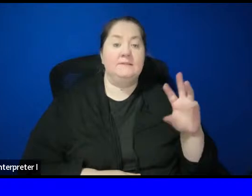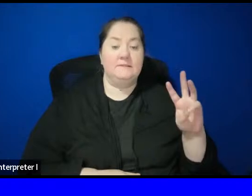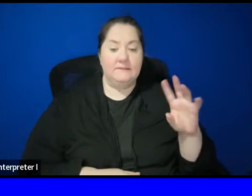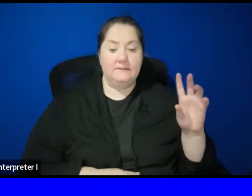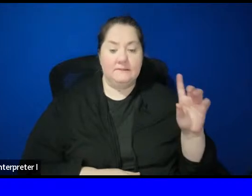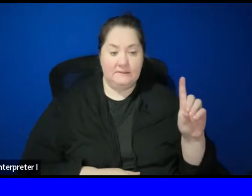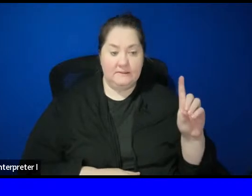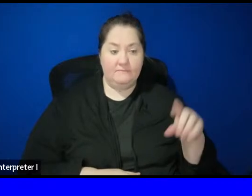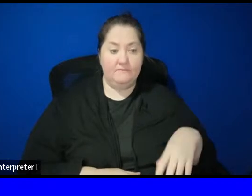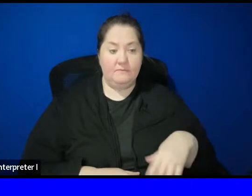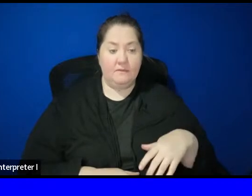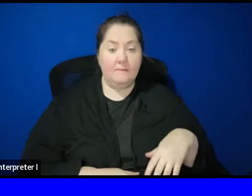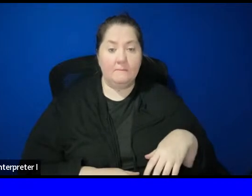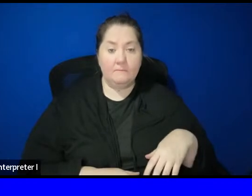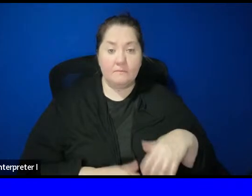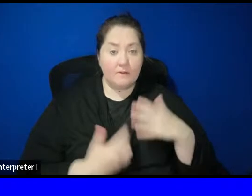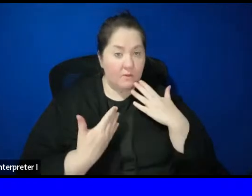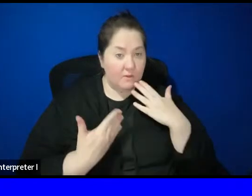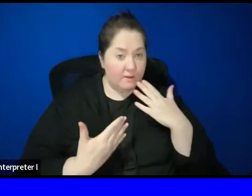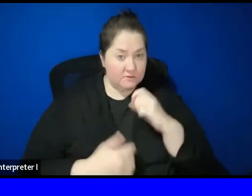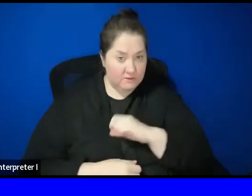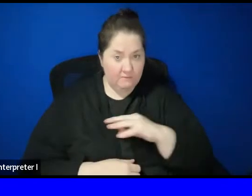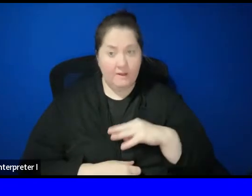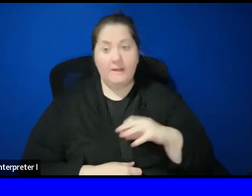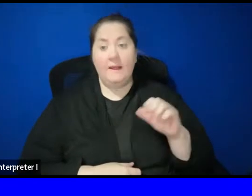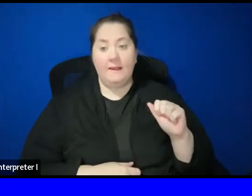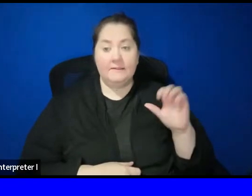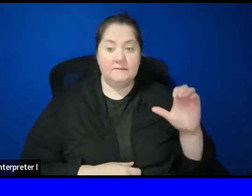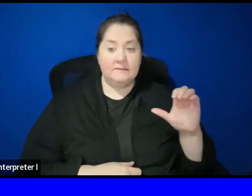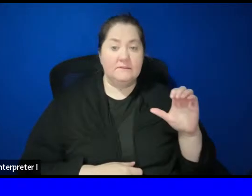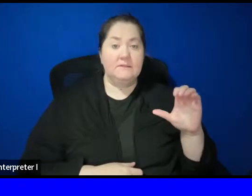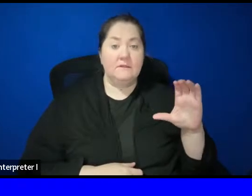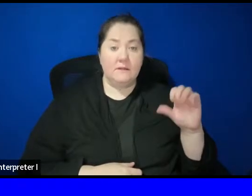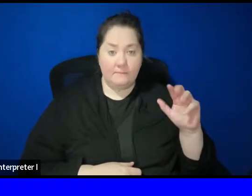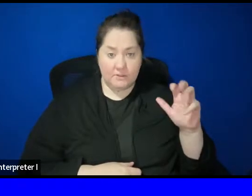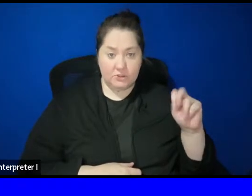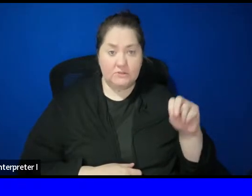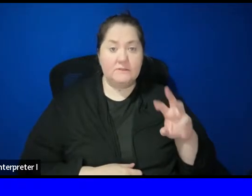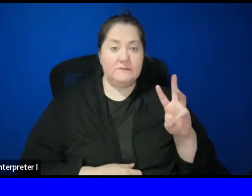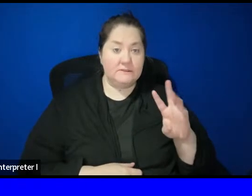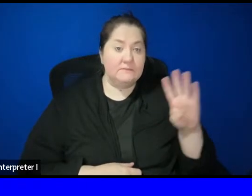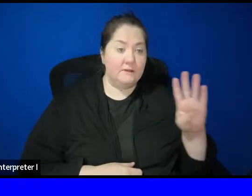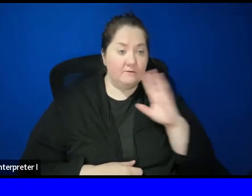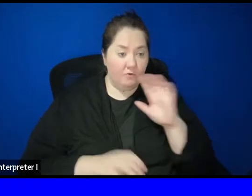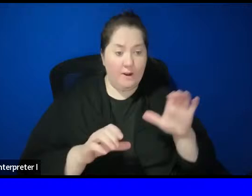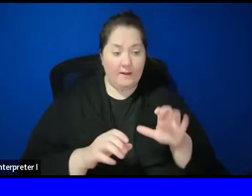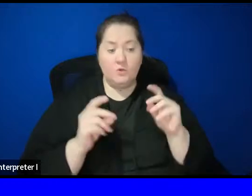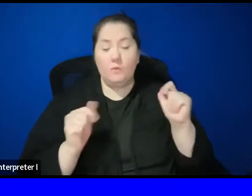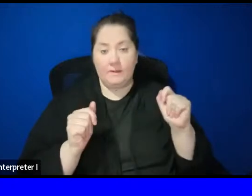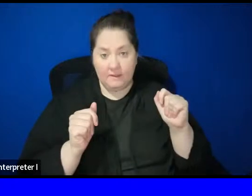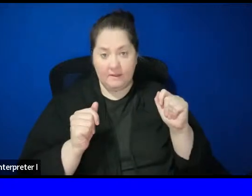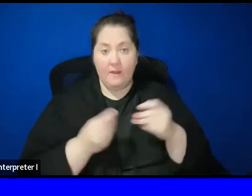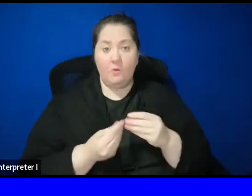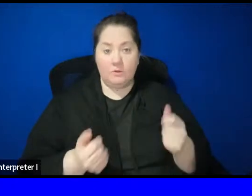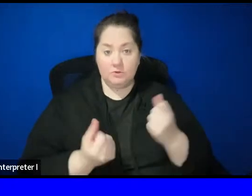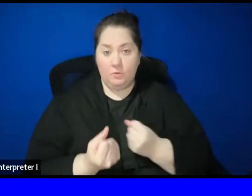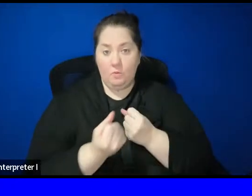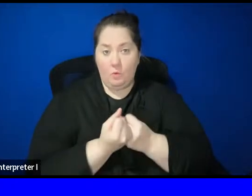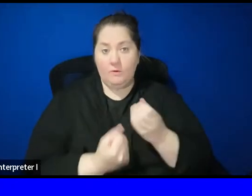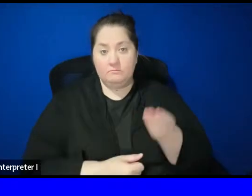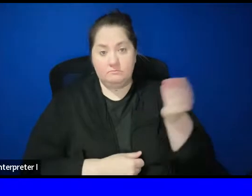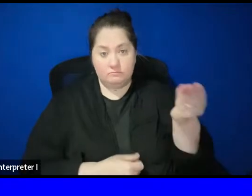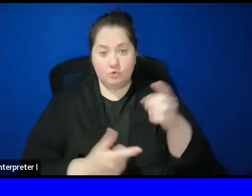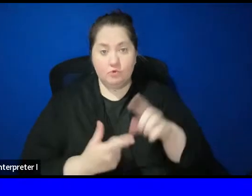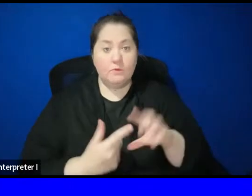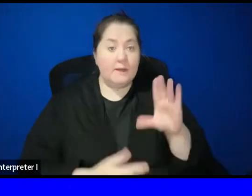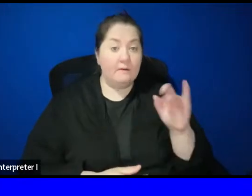this point today. And my thanks to ANC Commission 6B for acting quickly and getting that resolution of support over to the council